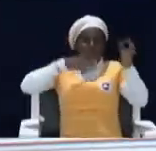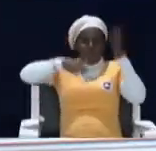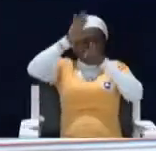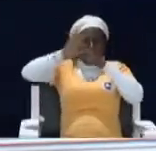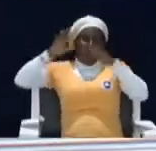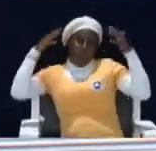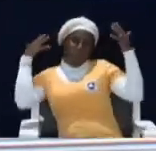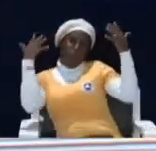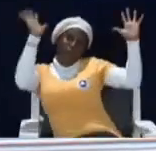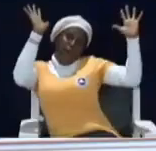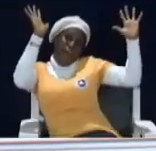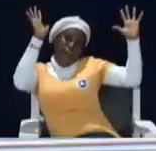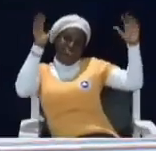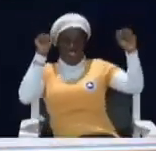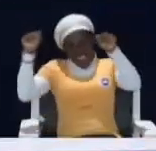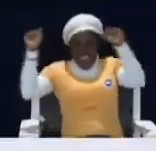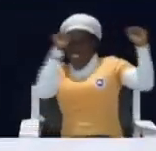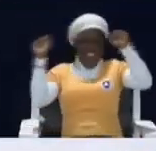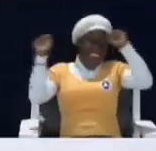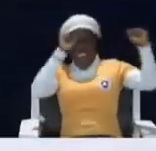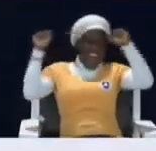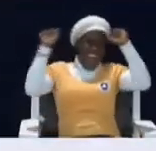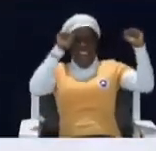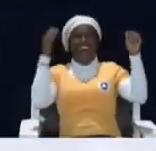God. Wow.